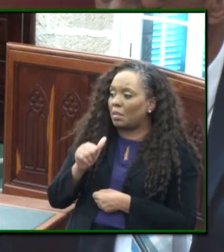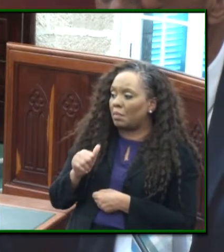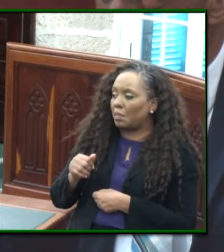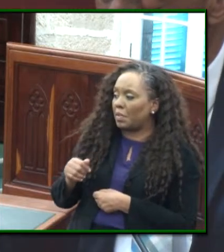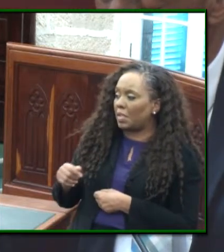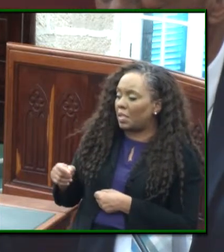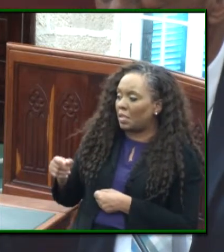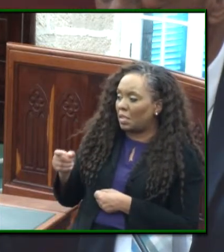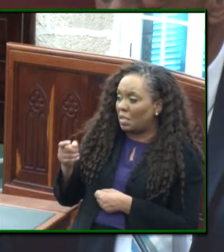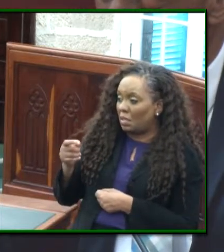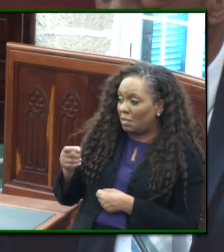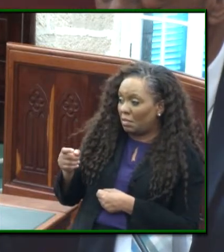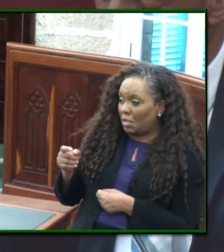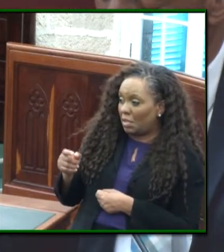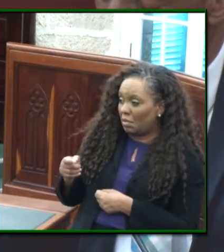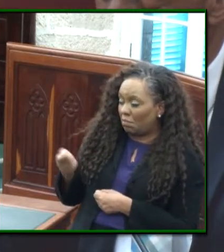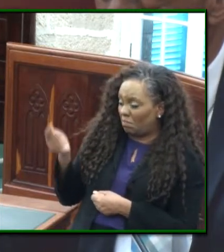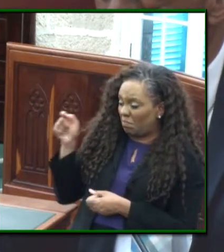In fact,